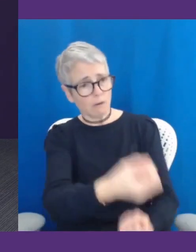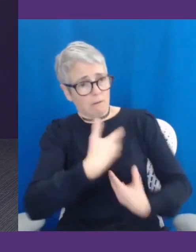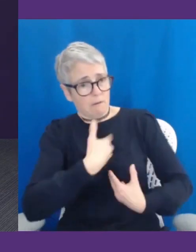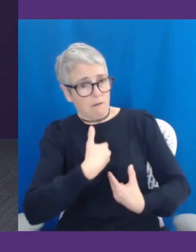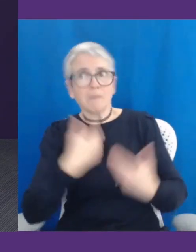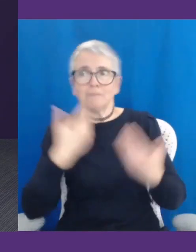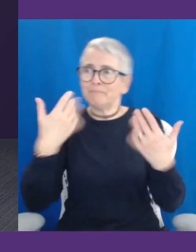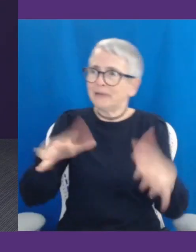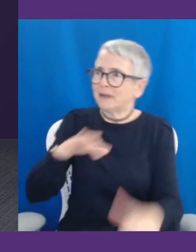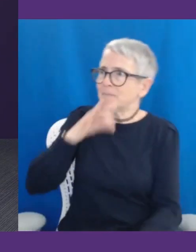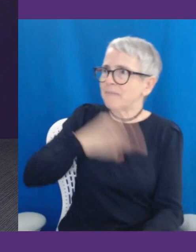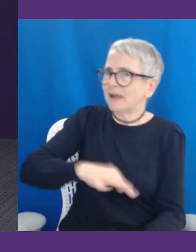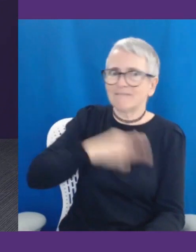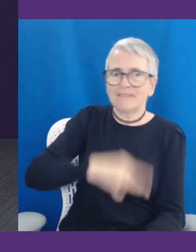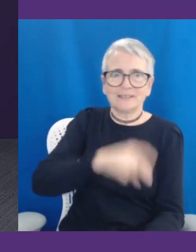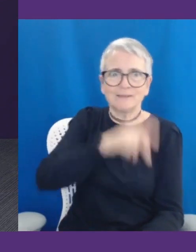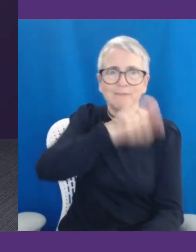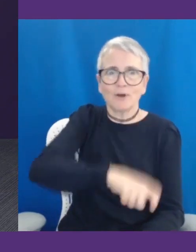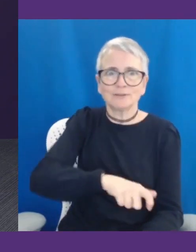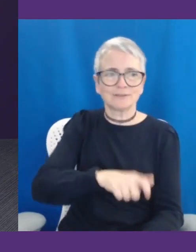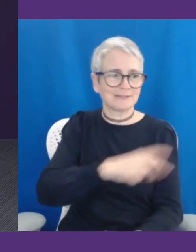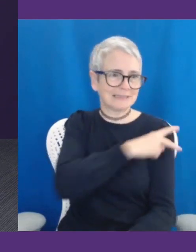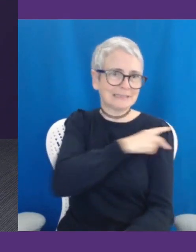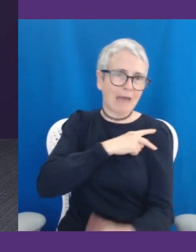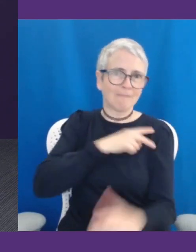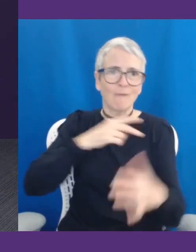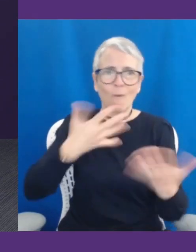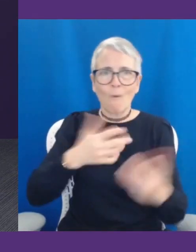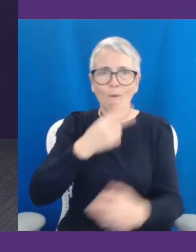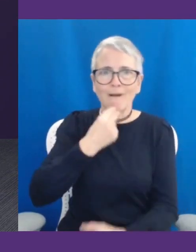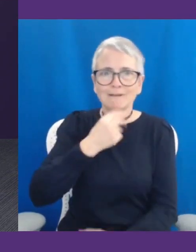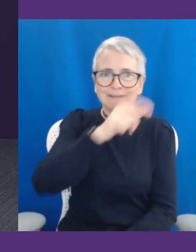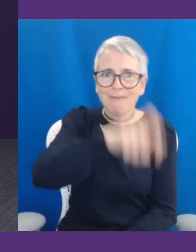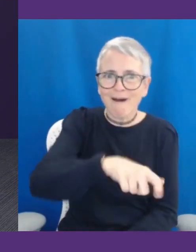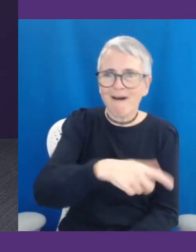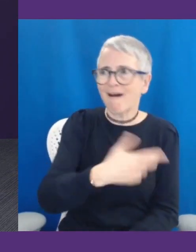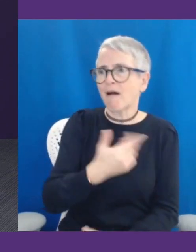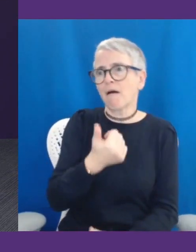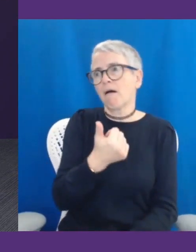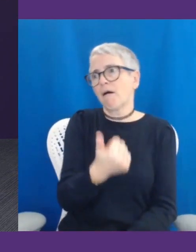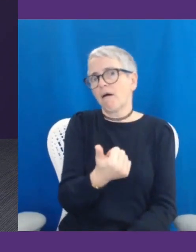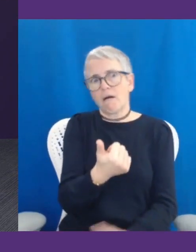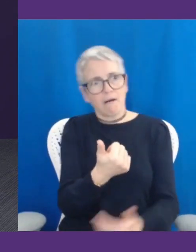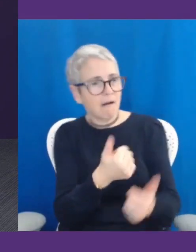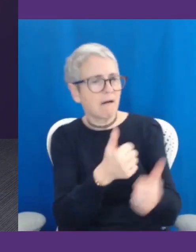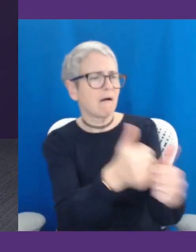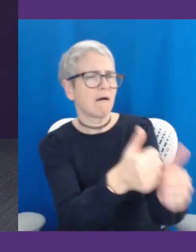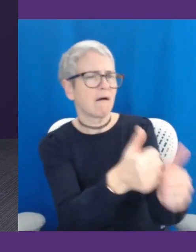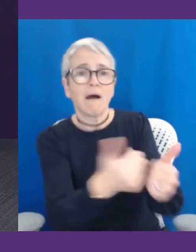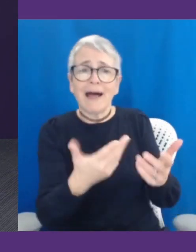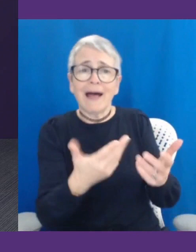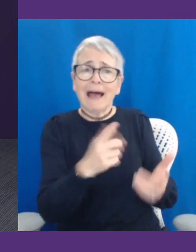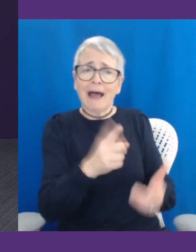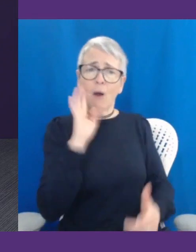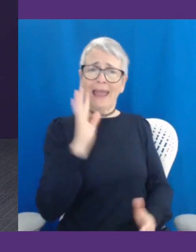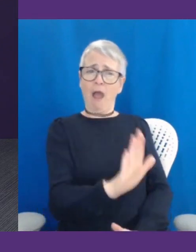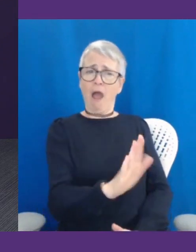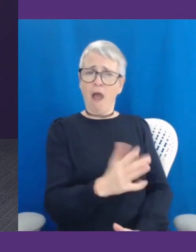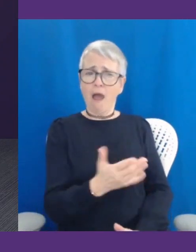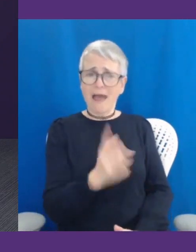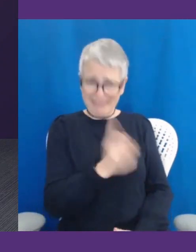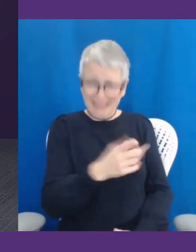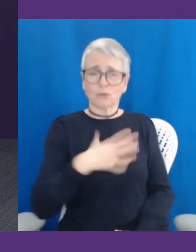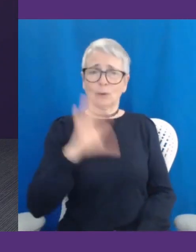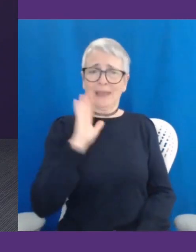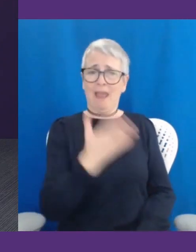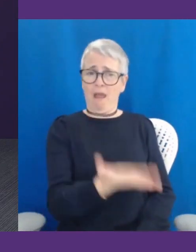employees, just so that actually we're able to partake in the pleasure of making a real difference, we'd love to hear about that. The